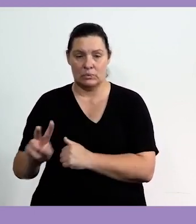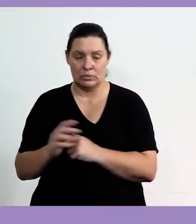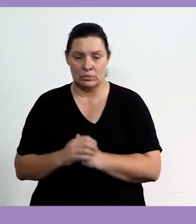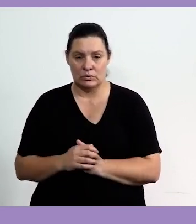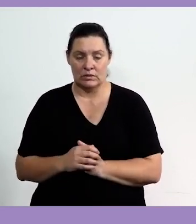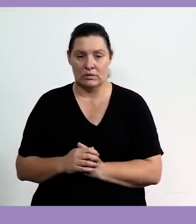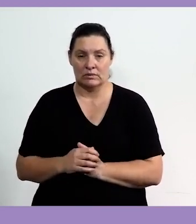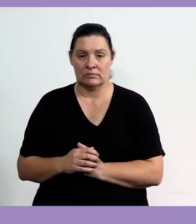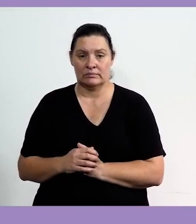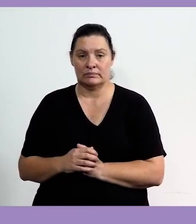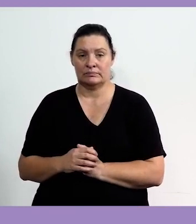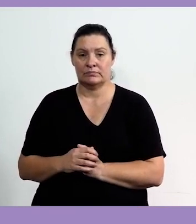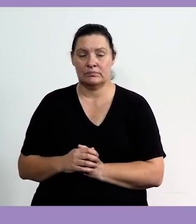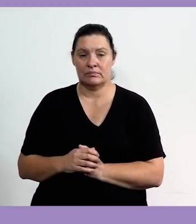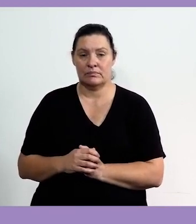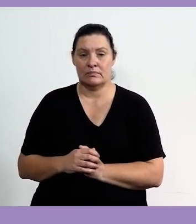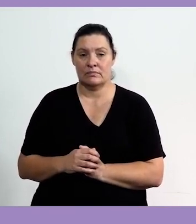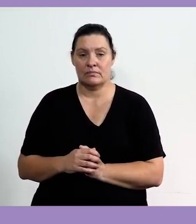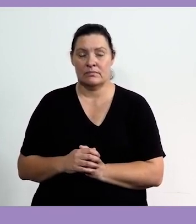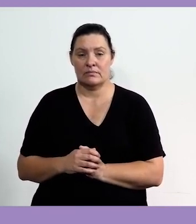subtract 2. So